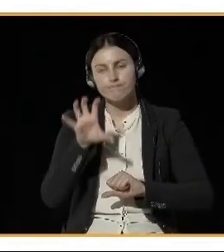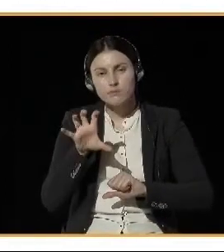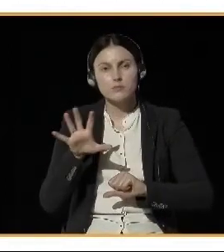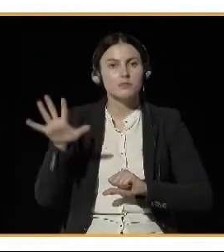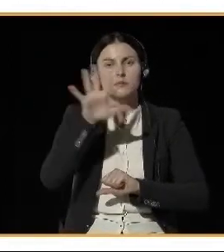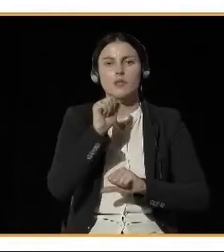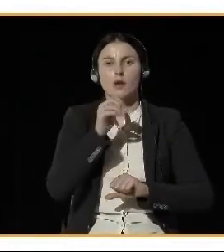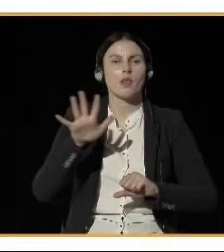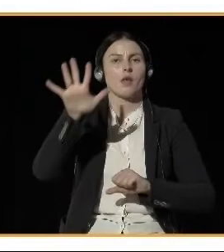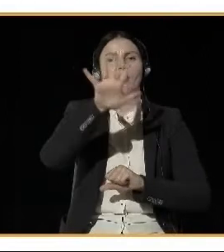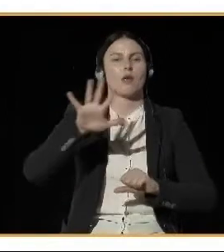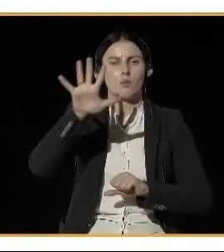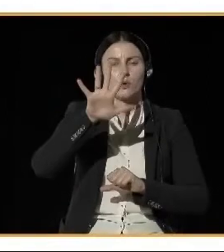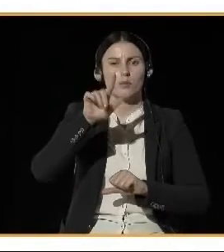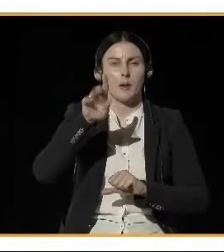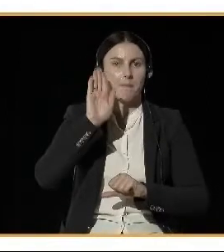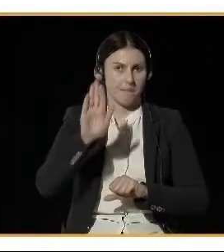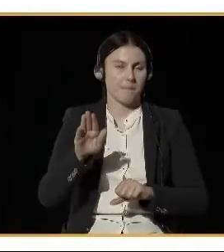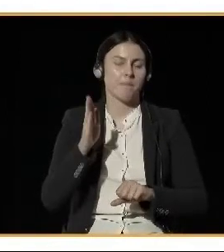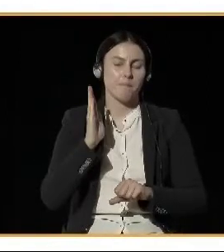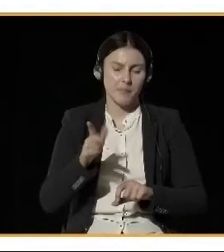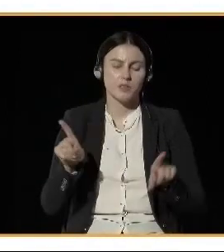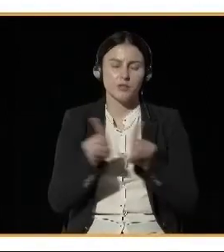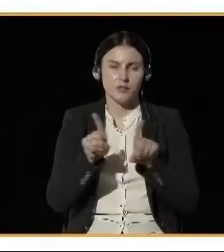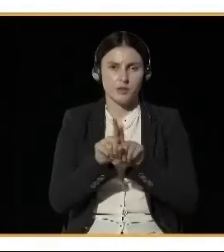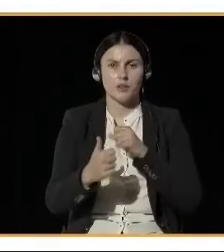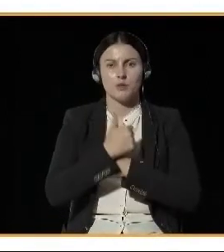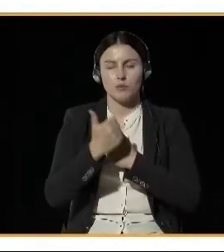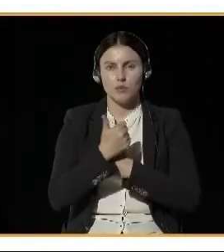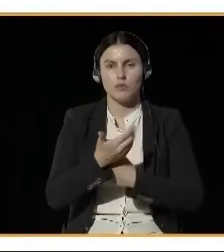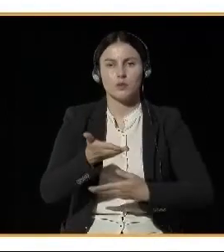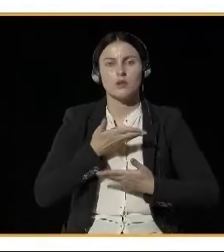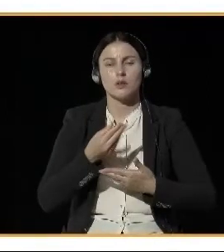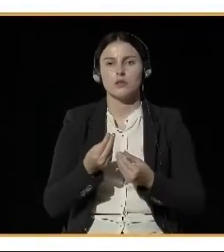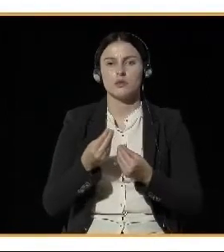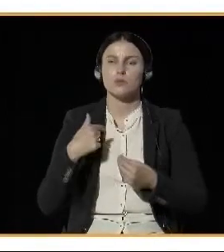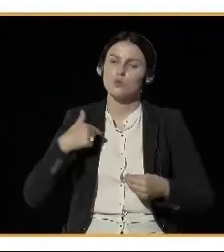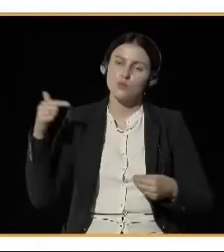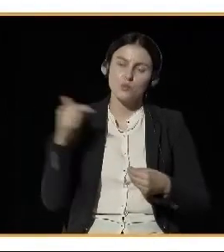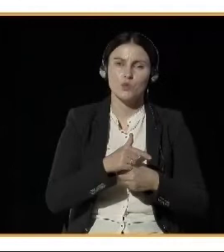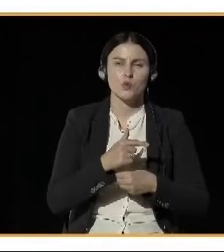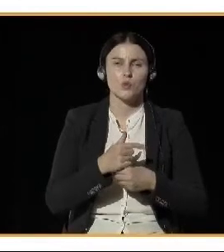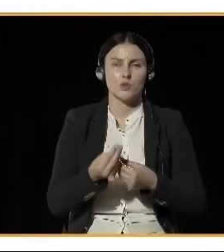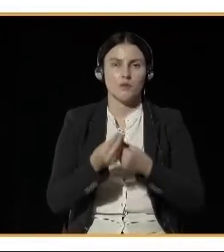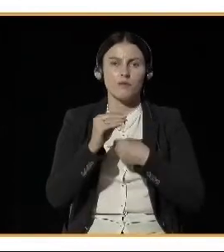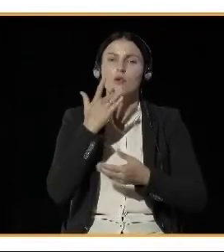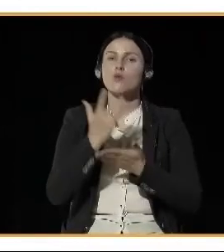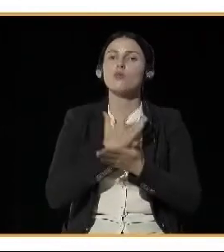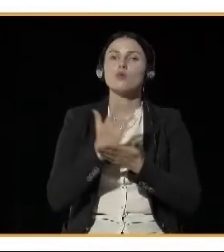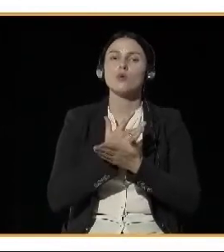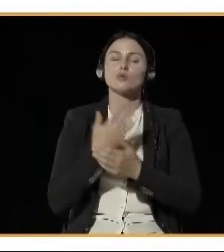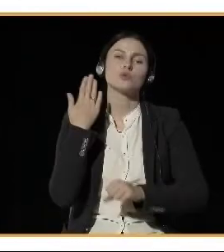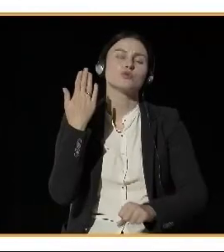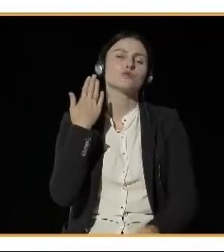cause the growth in necessity of using the volunteering in the